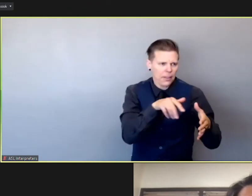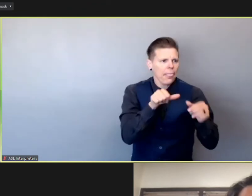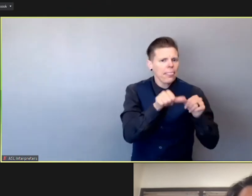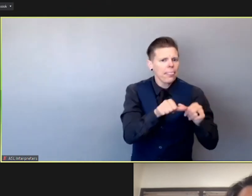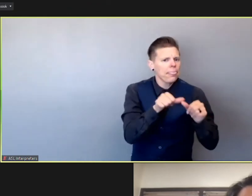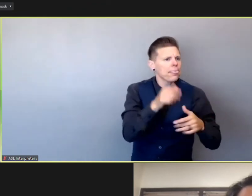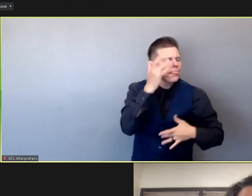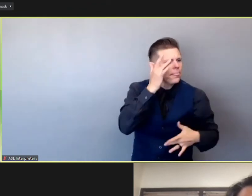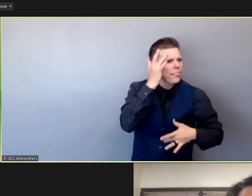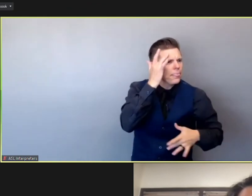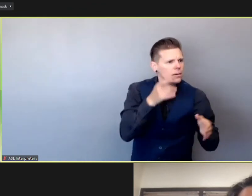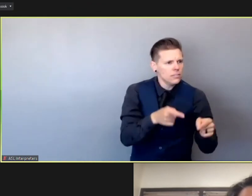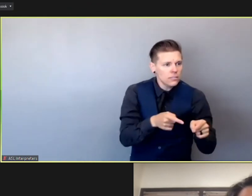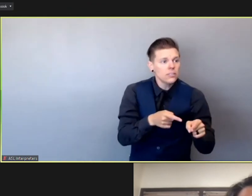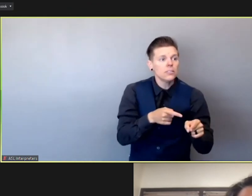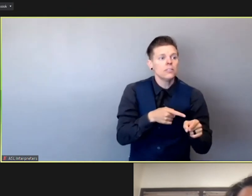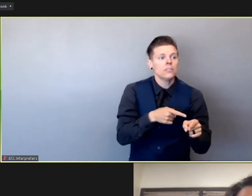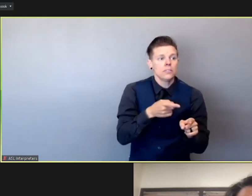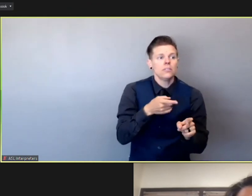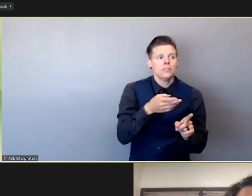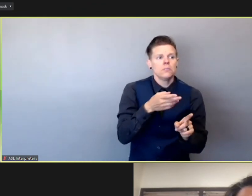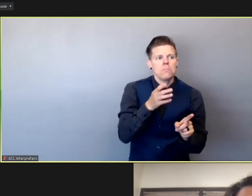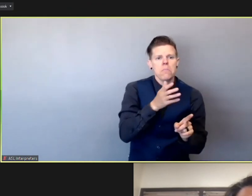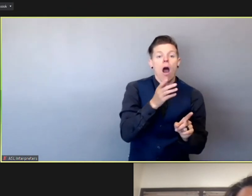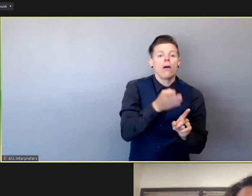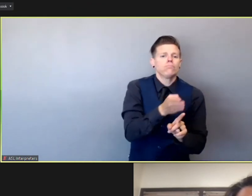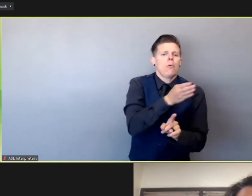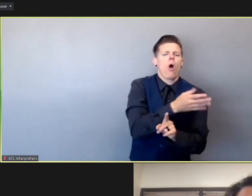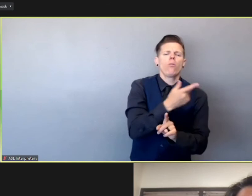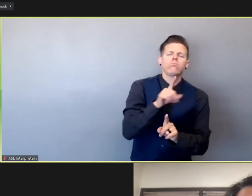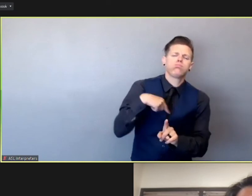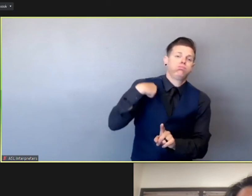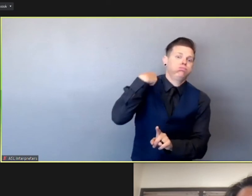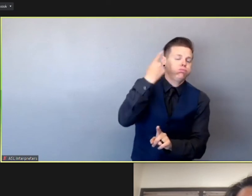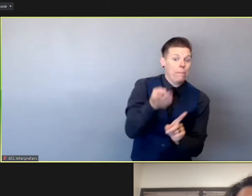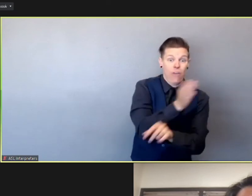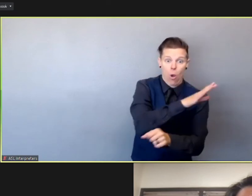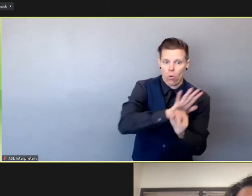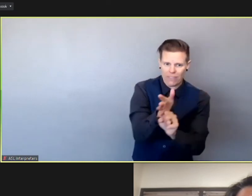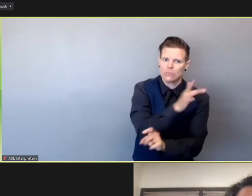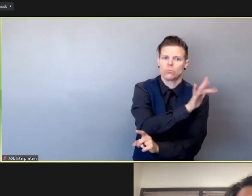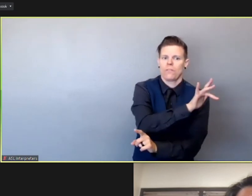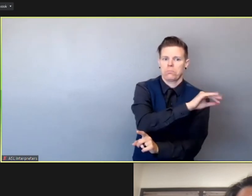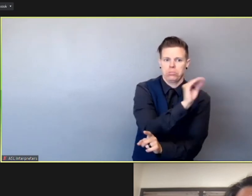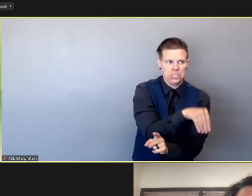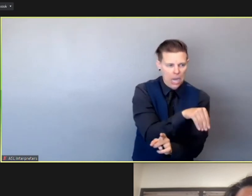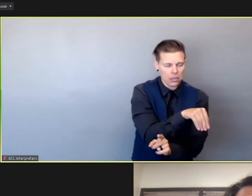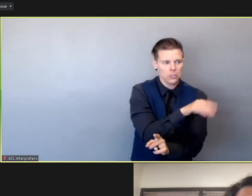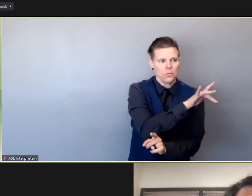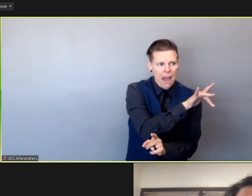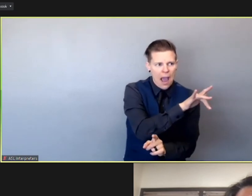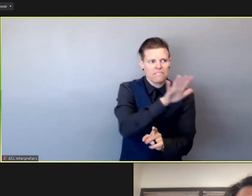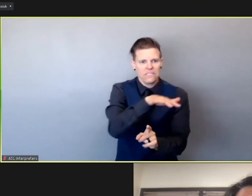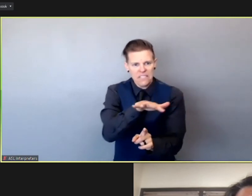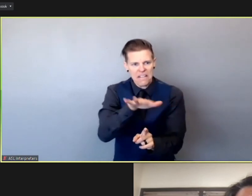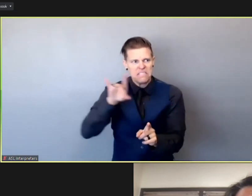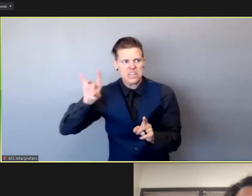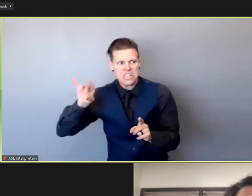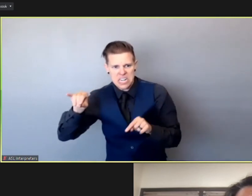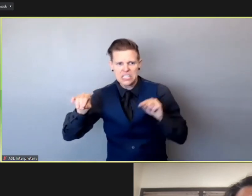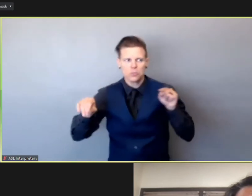25%, and people we don't know for one reason or another, we don't have that data on them, which is